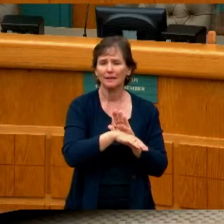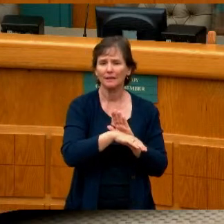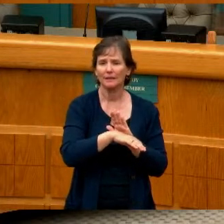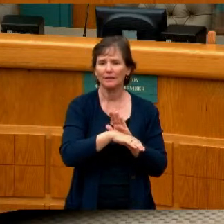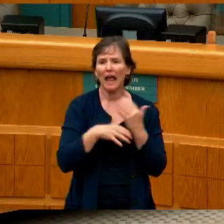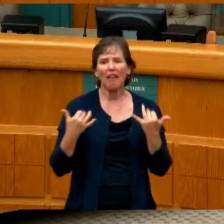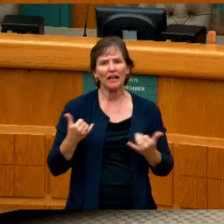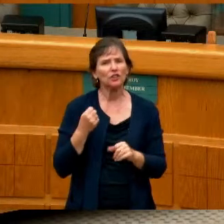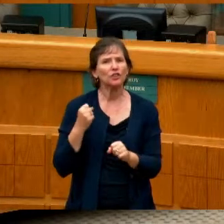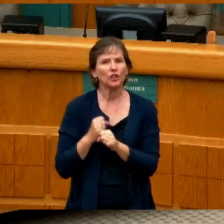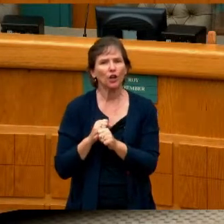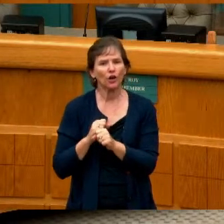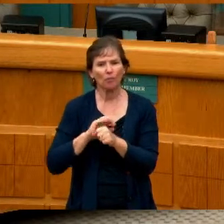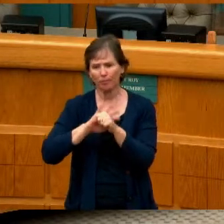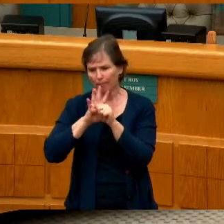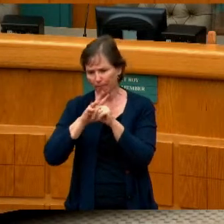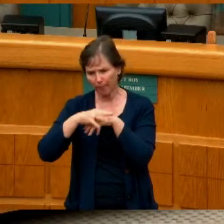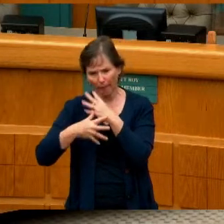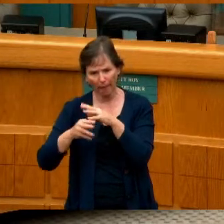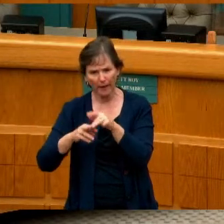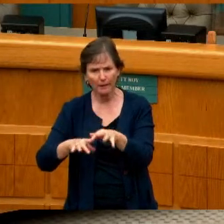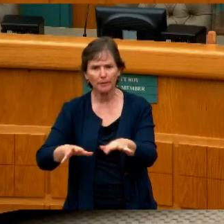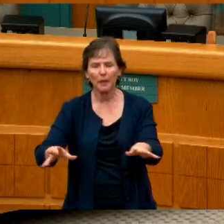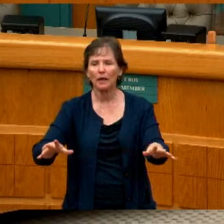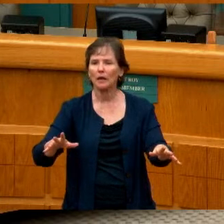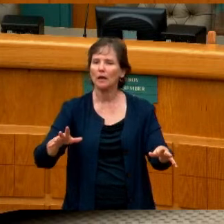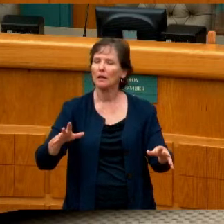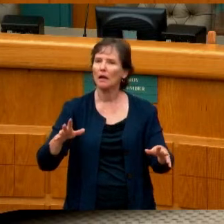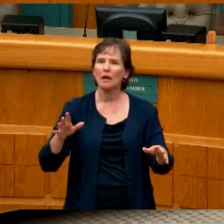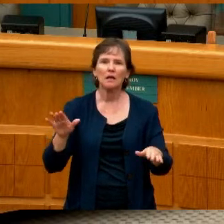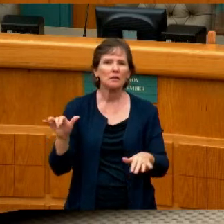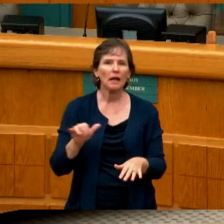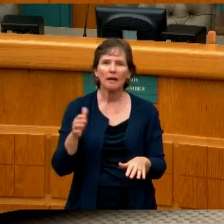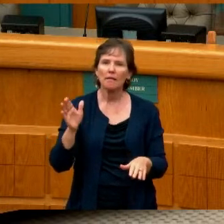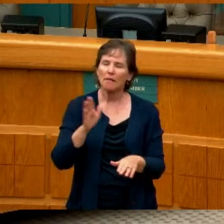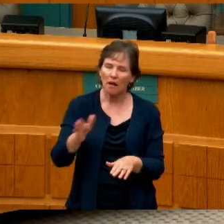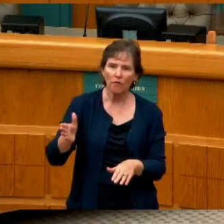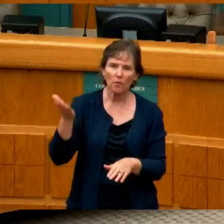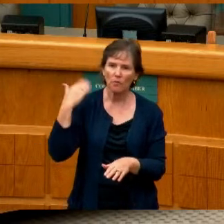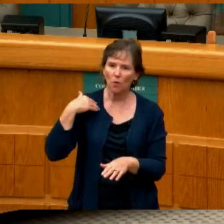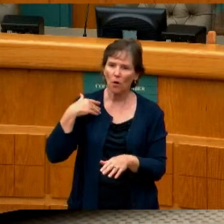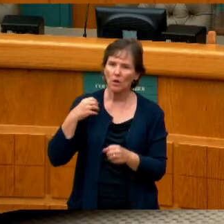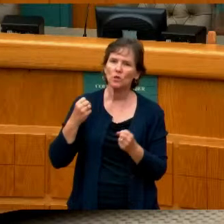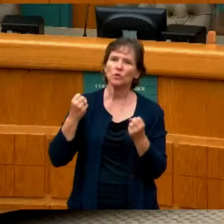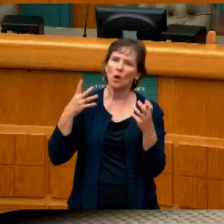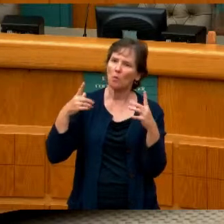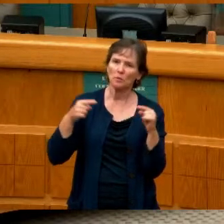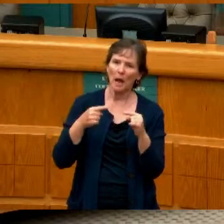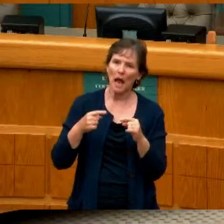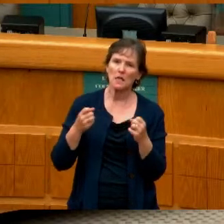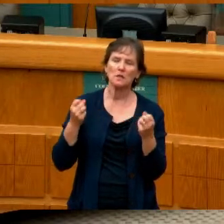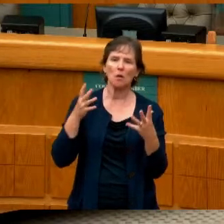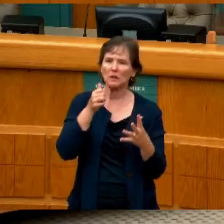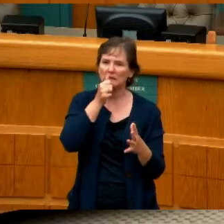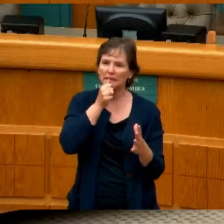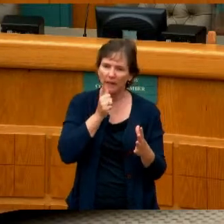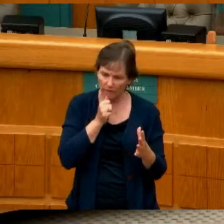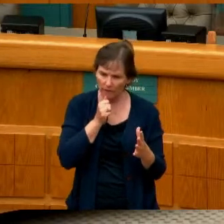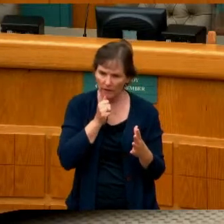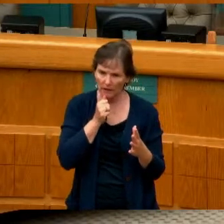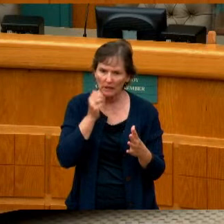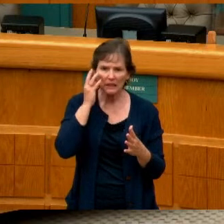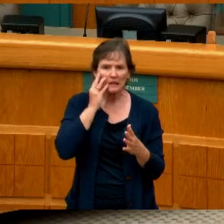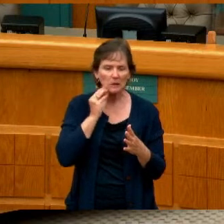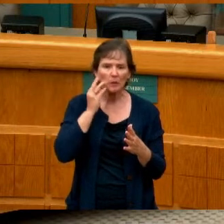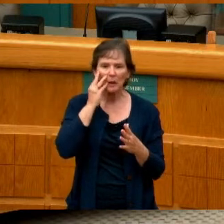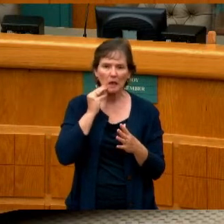are now or even lower them. Despite having to endure a pandemic like we've never seen before, one that has caused a lot of pain